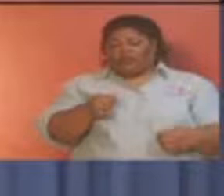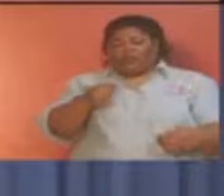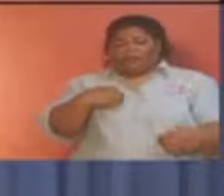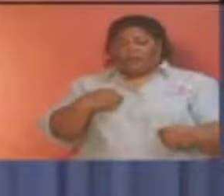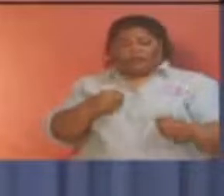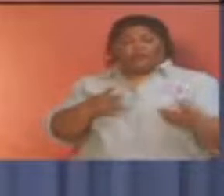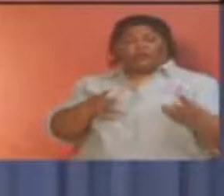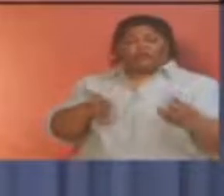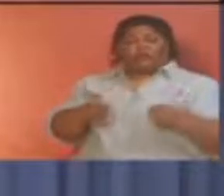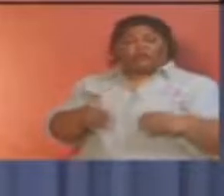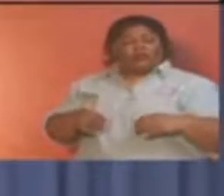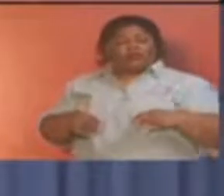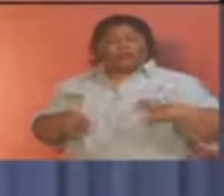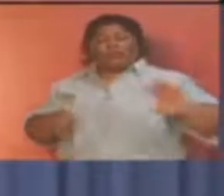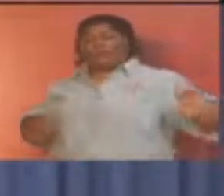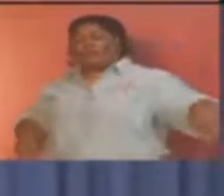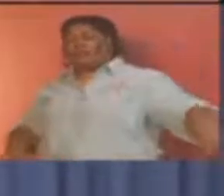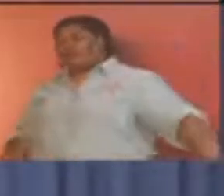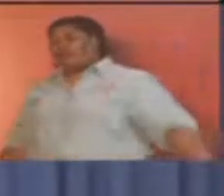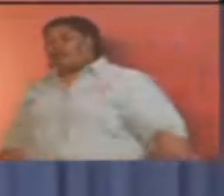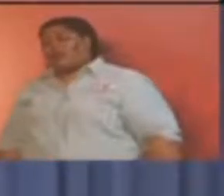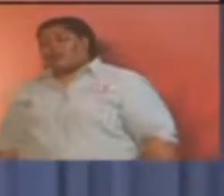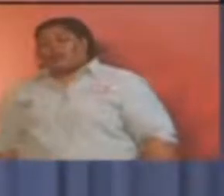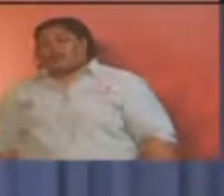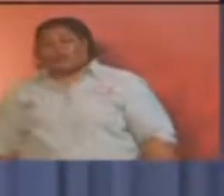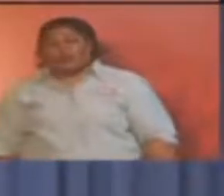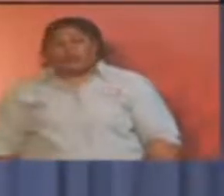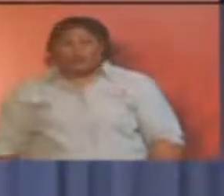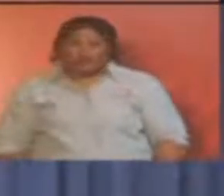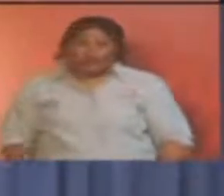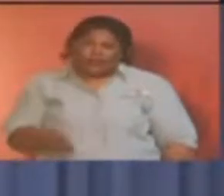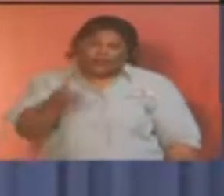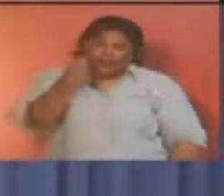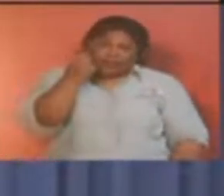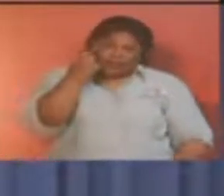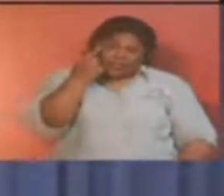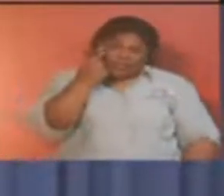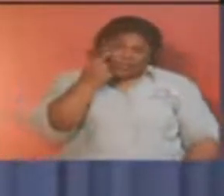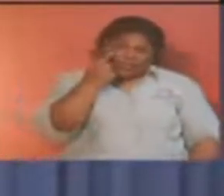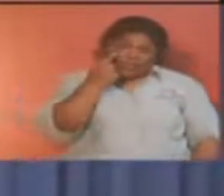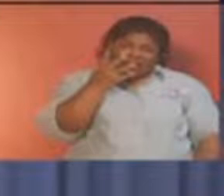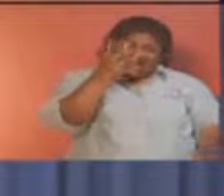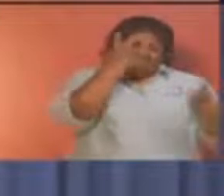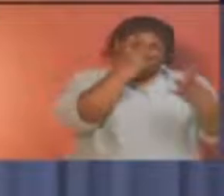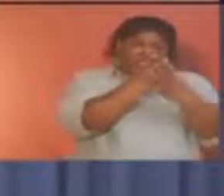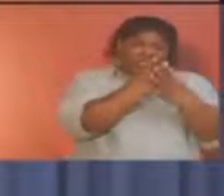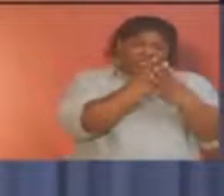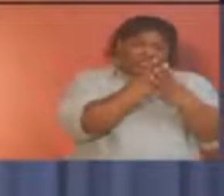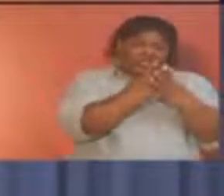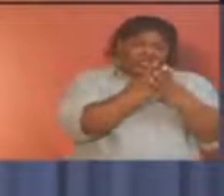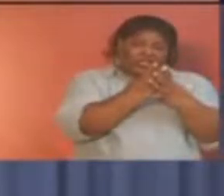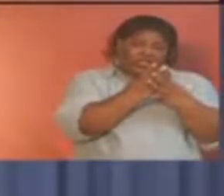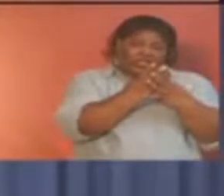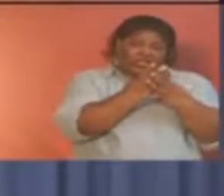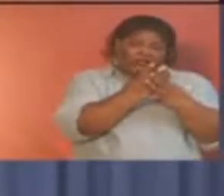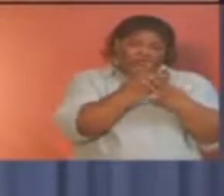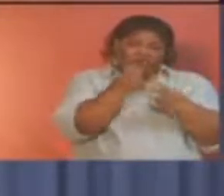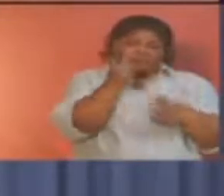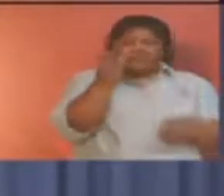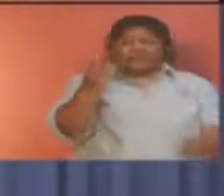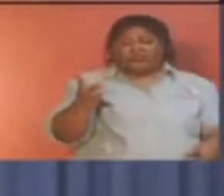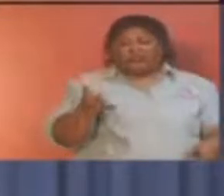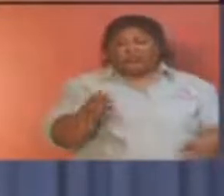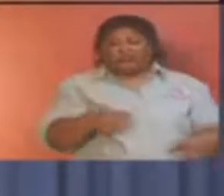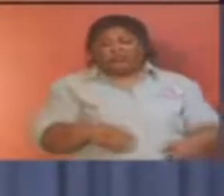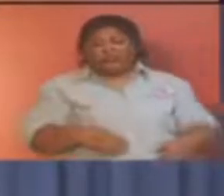you know. We only have so much jail space. And if we put them in a fence, in an open space in the